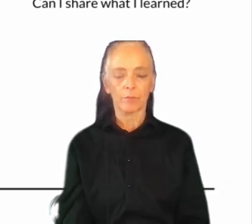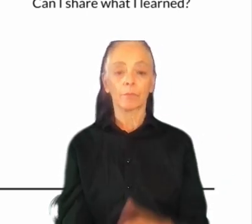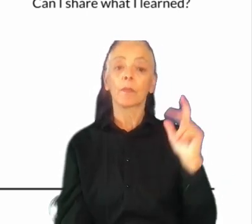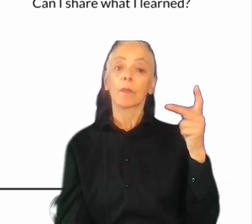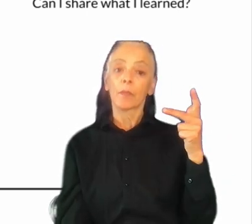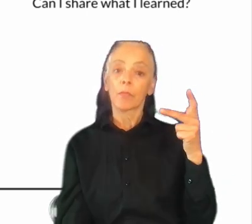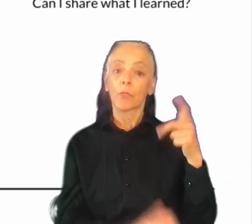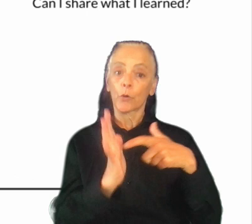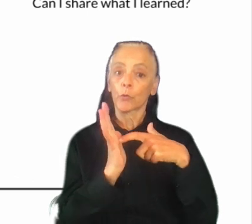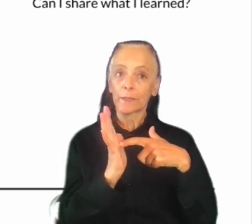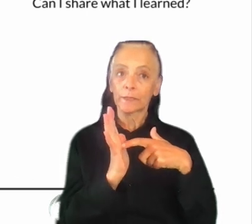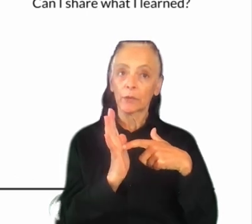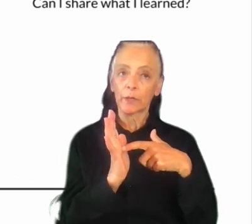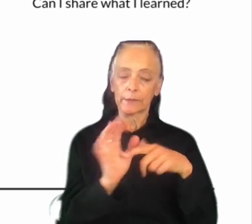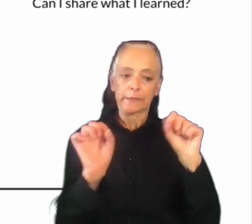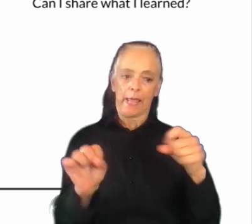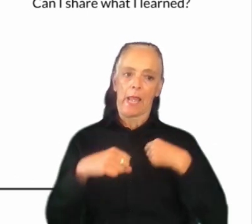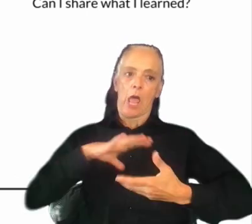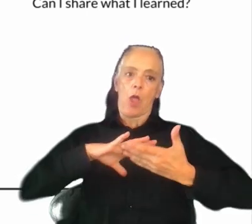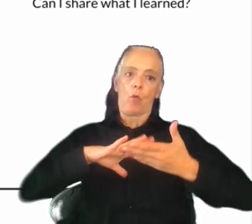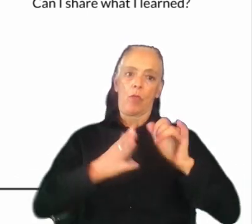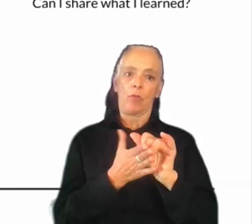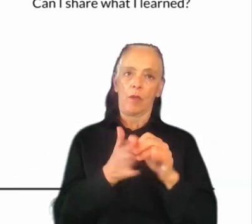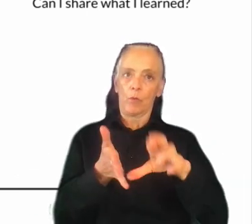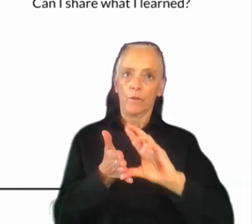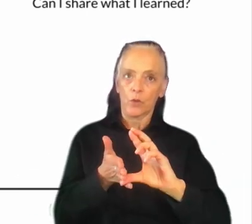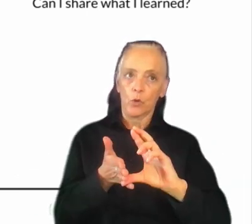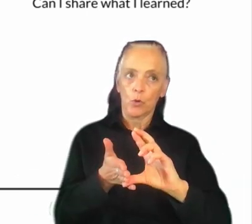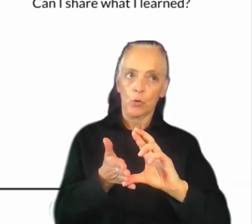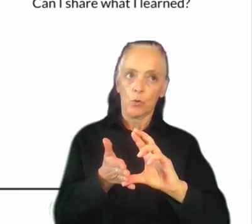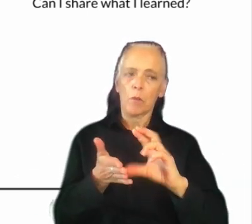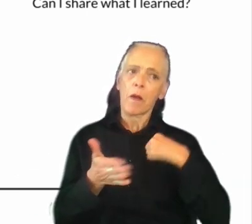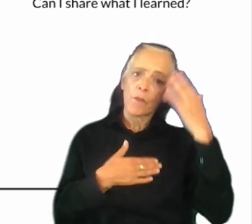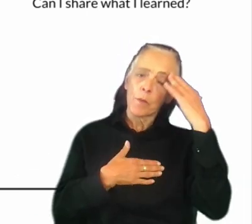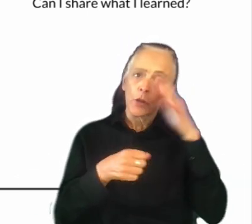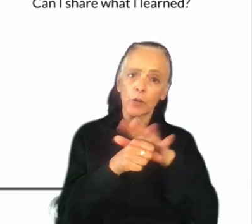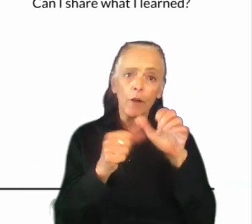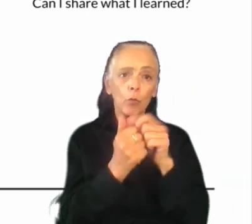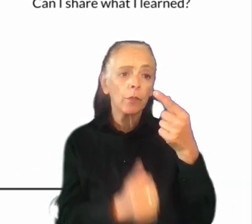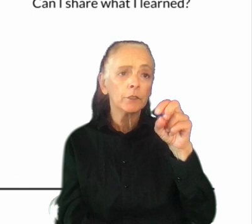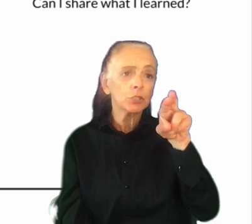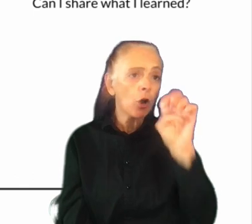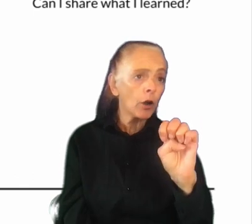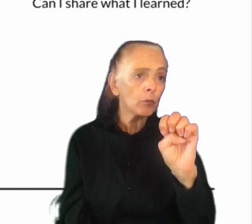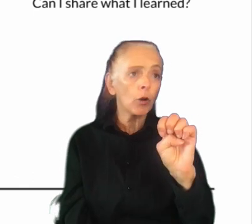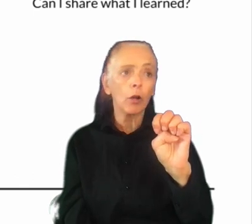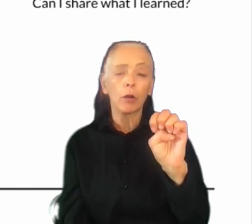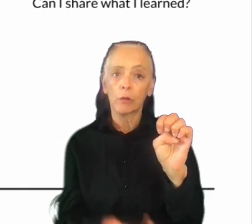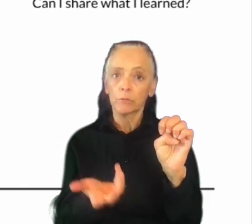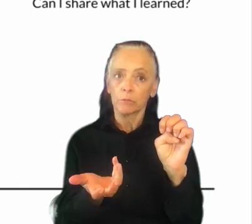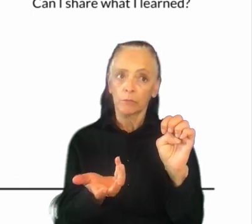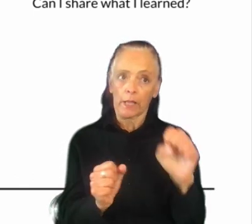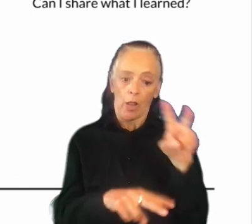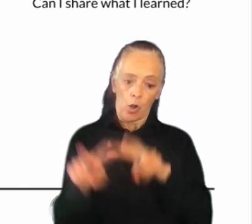a third criteria to think about is can i run this review is it a genre i'm familiar with is it a genre i know enough about that i will be able to